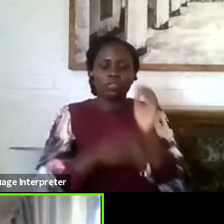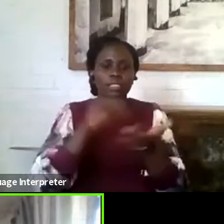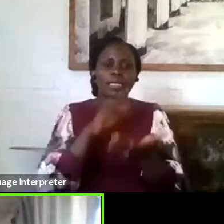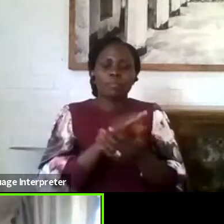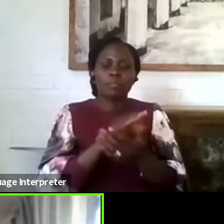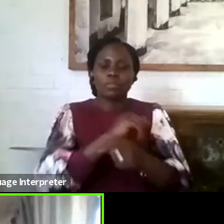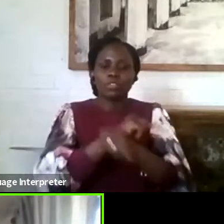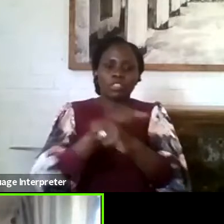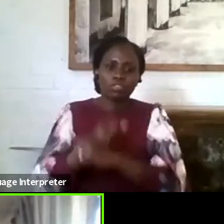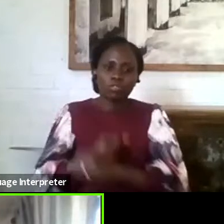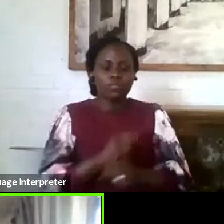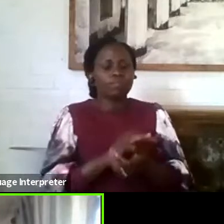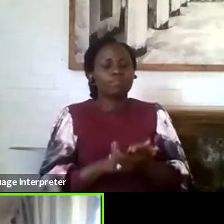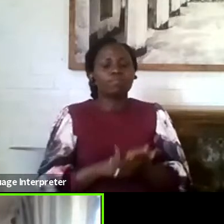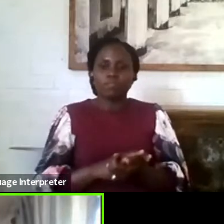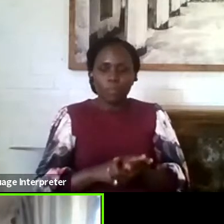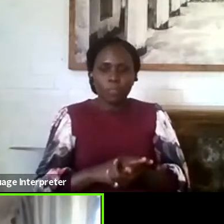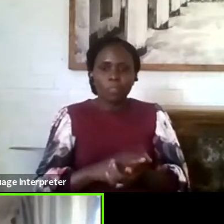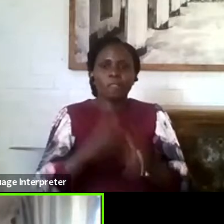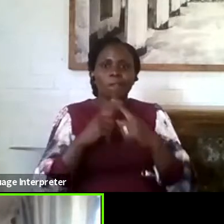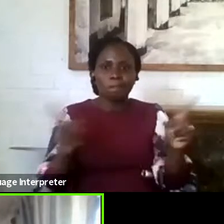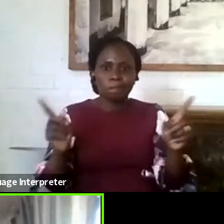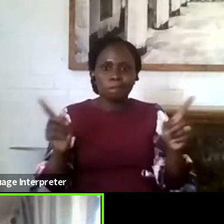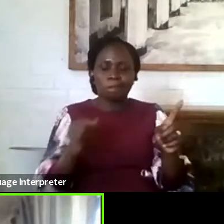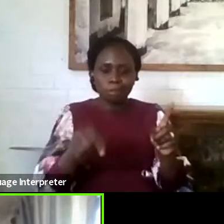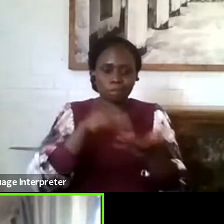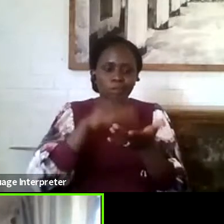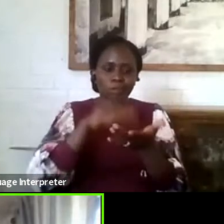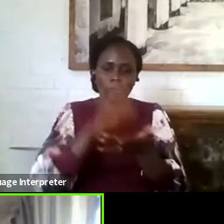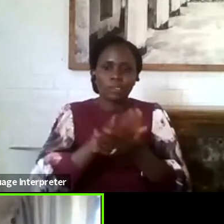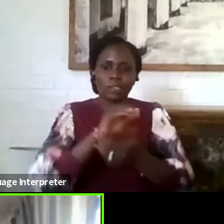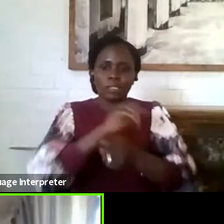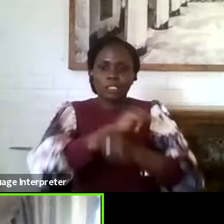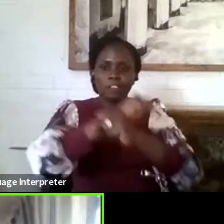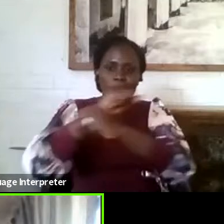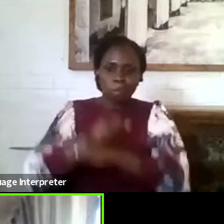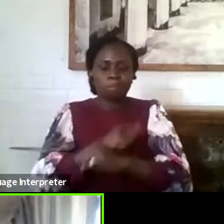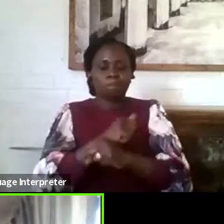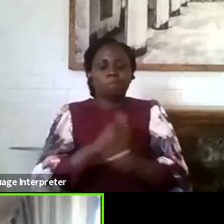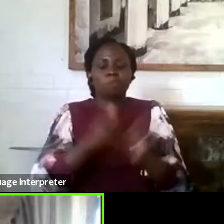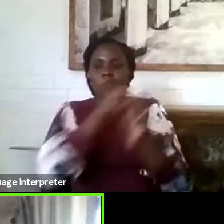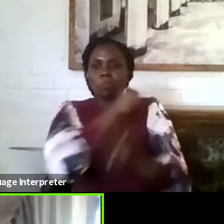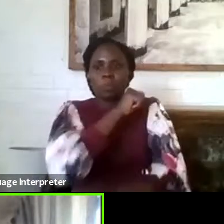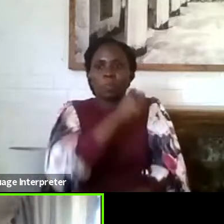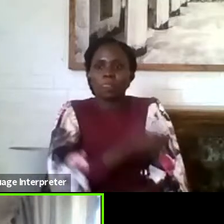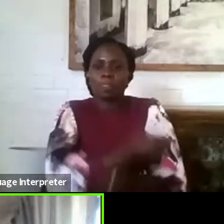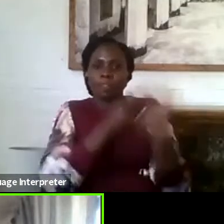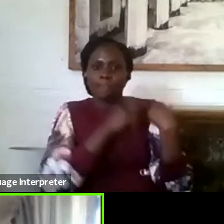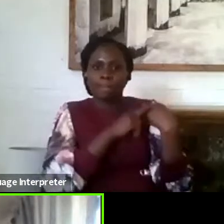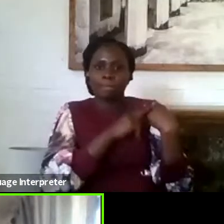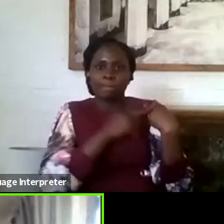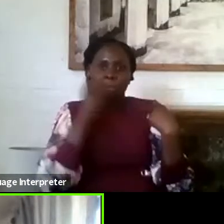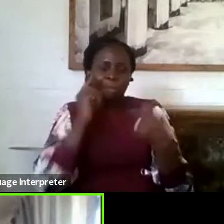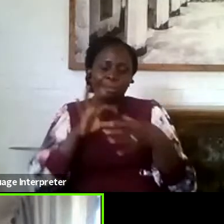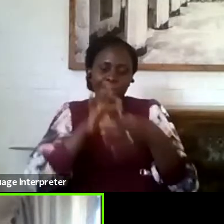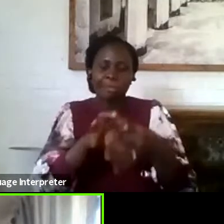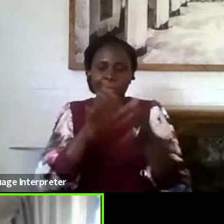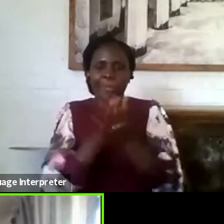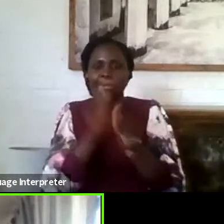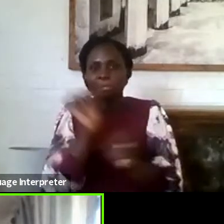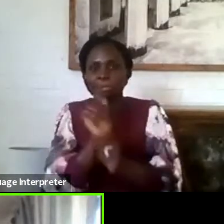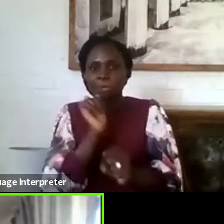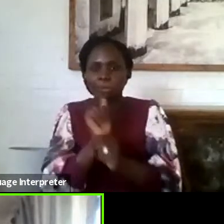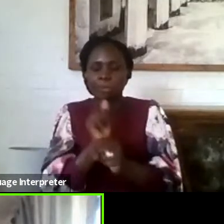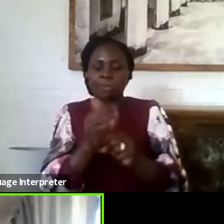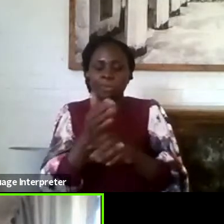but the data protection authorities responsible for compliance and enforcement had volunteered very